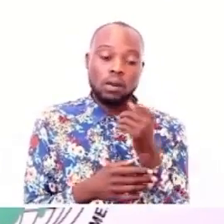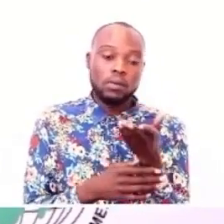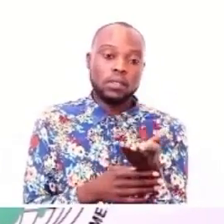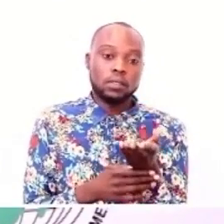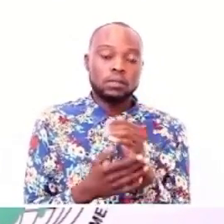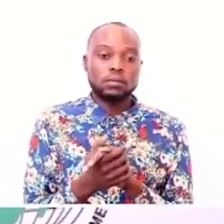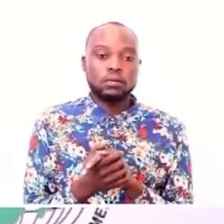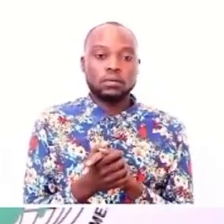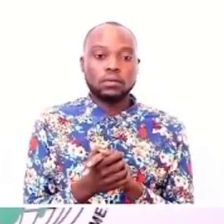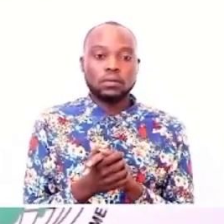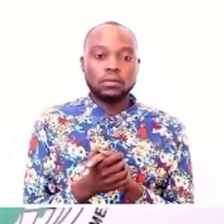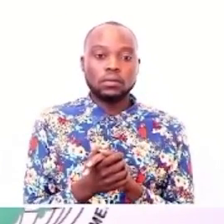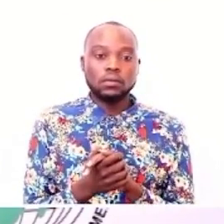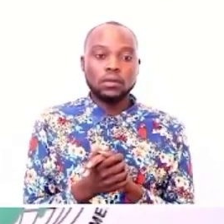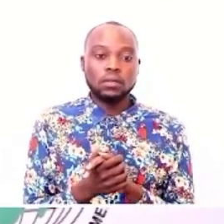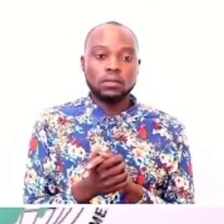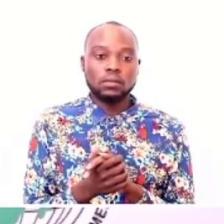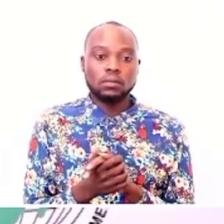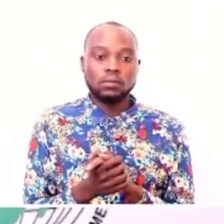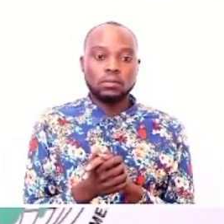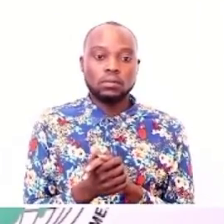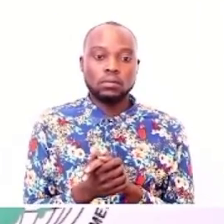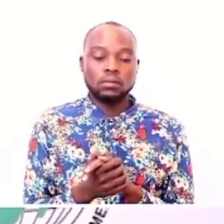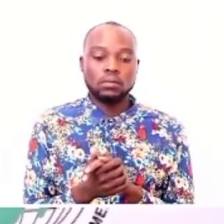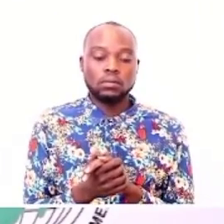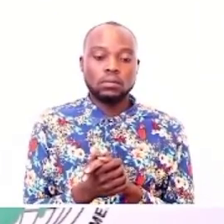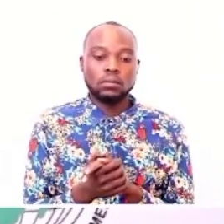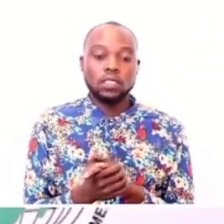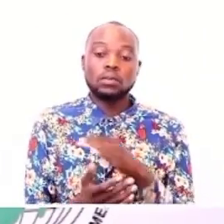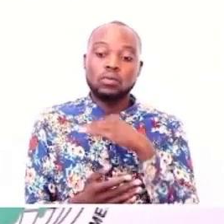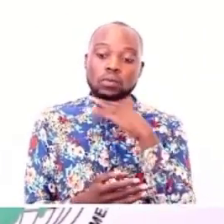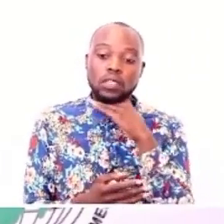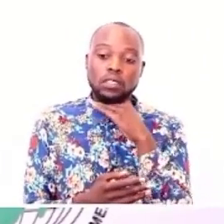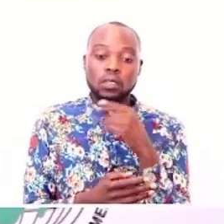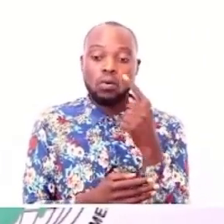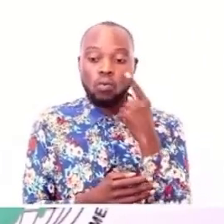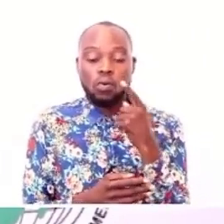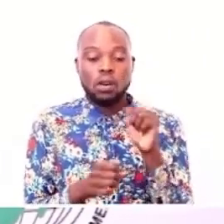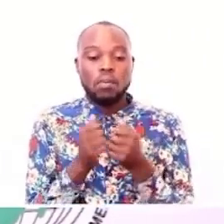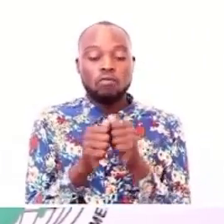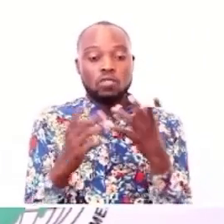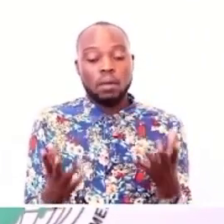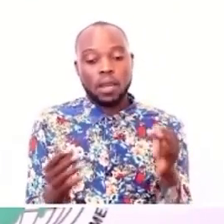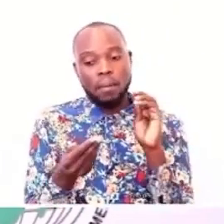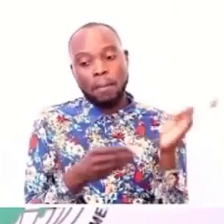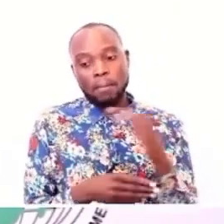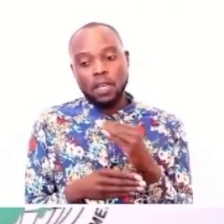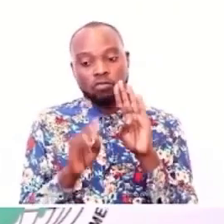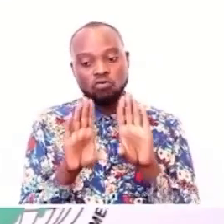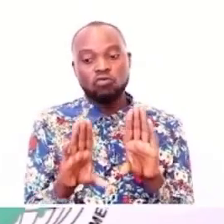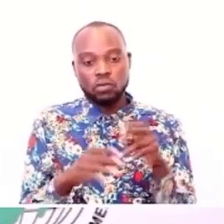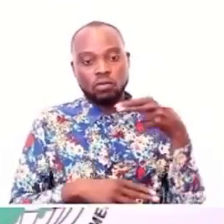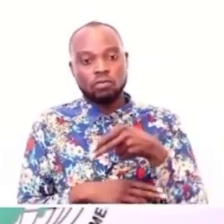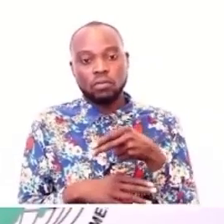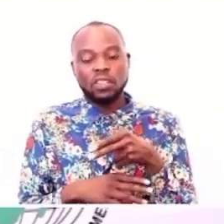we should be able to consider the challenges that fossil fuels actually bring. Fossil fuels on their own are not a